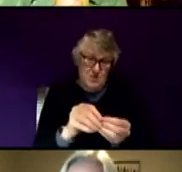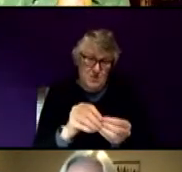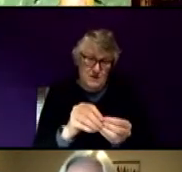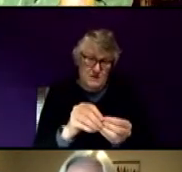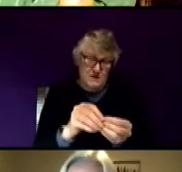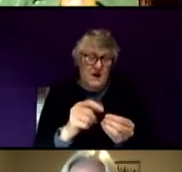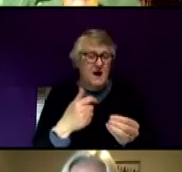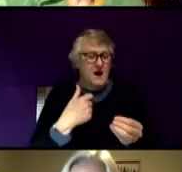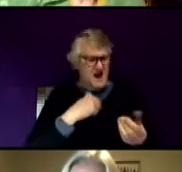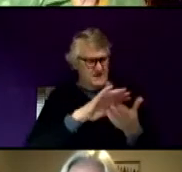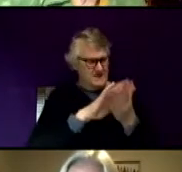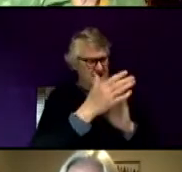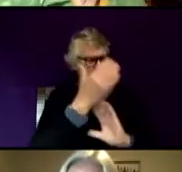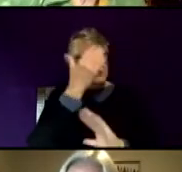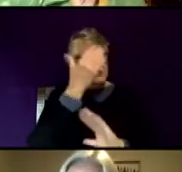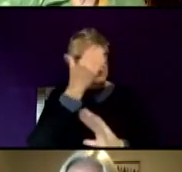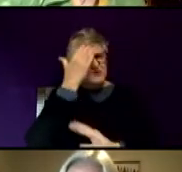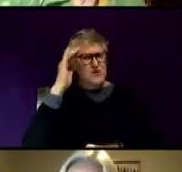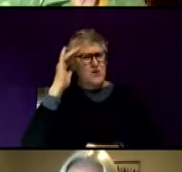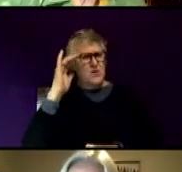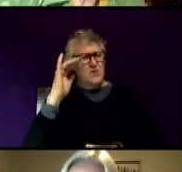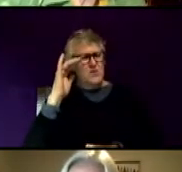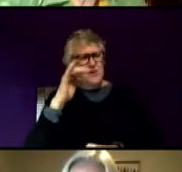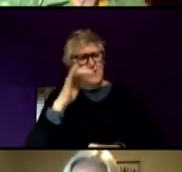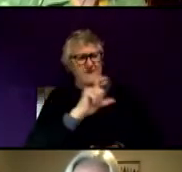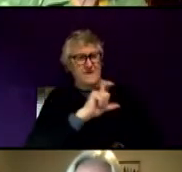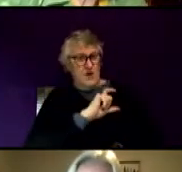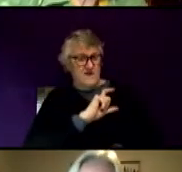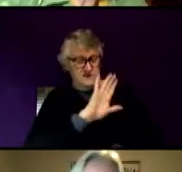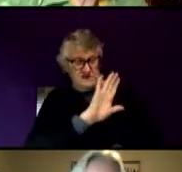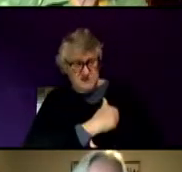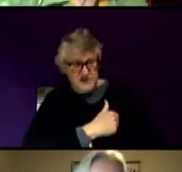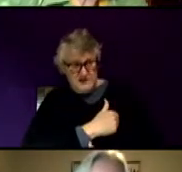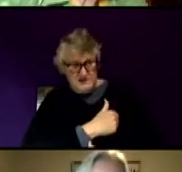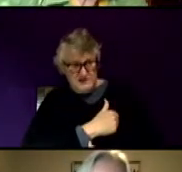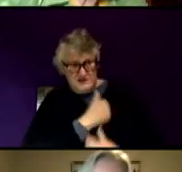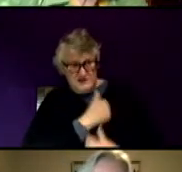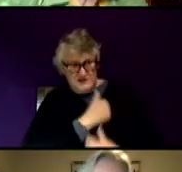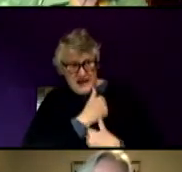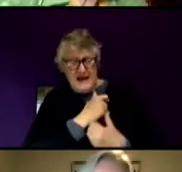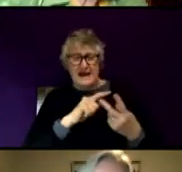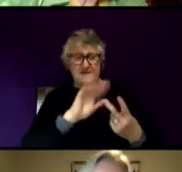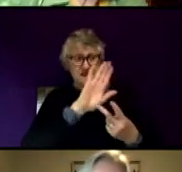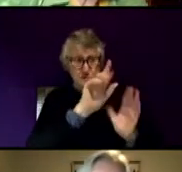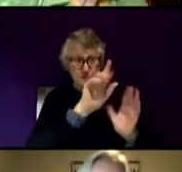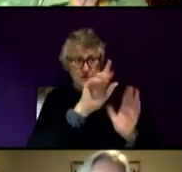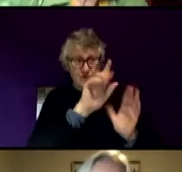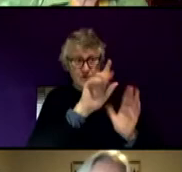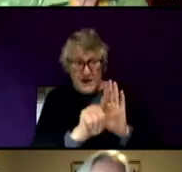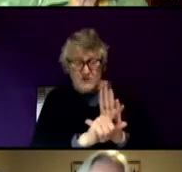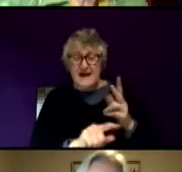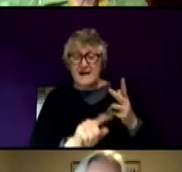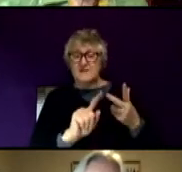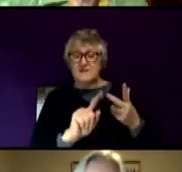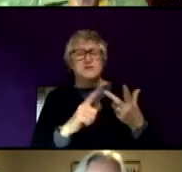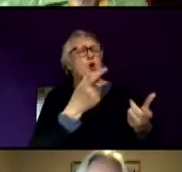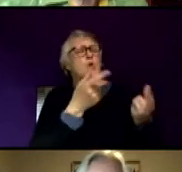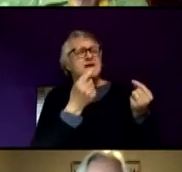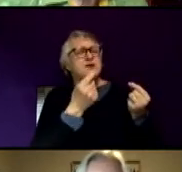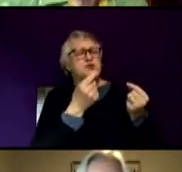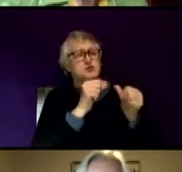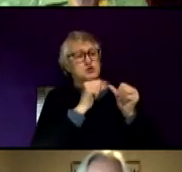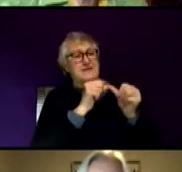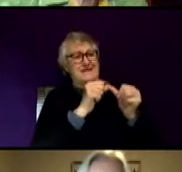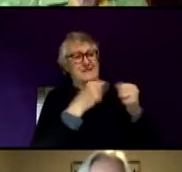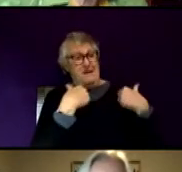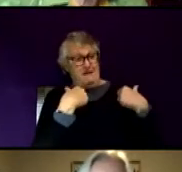lives, their backgrounds, a little bit about what they do to keep healthy, learning to get, I guess the word